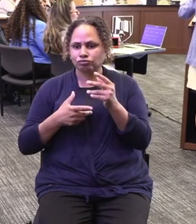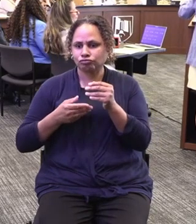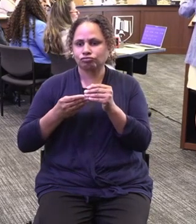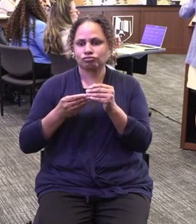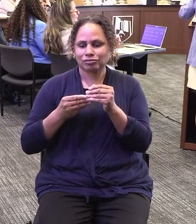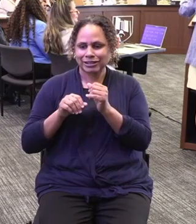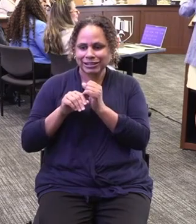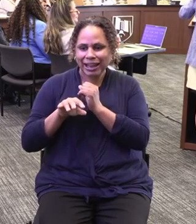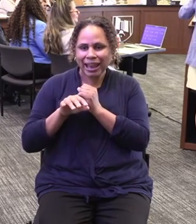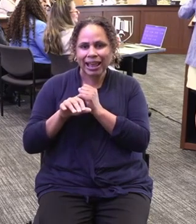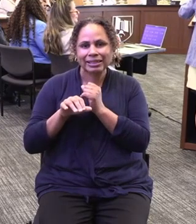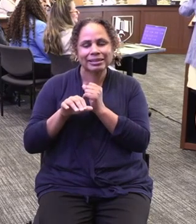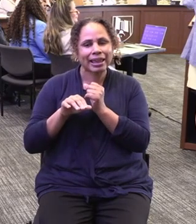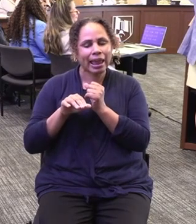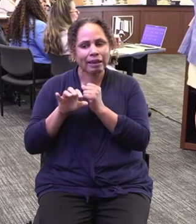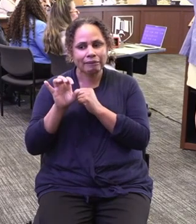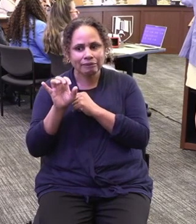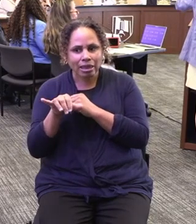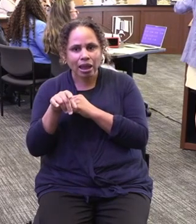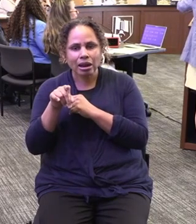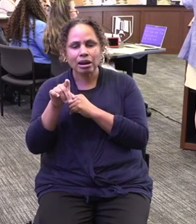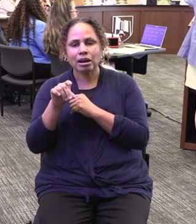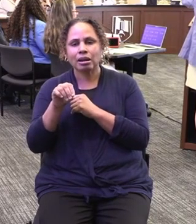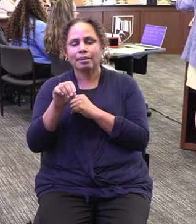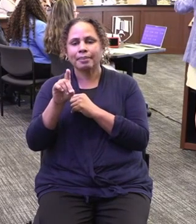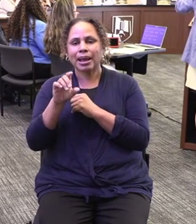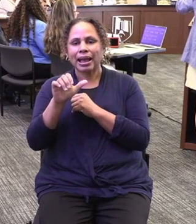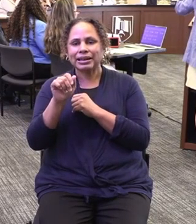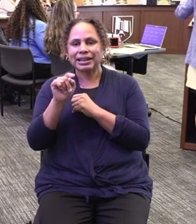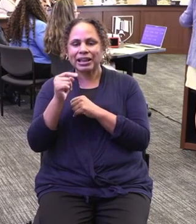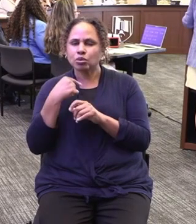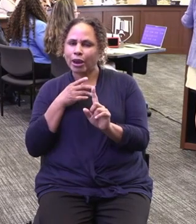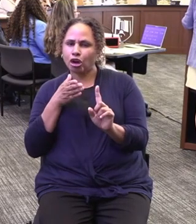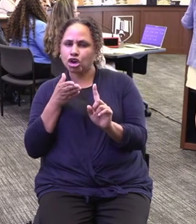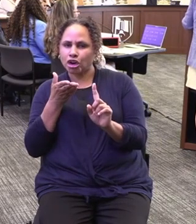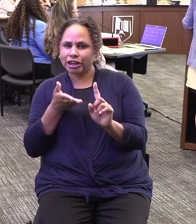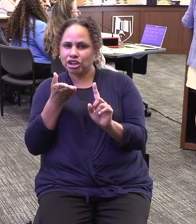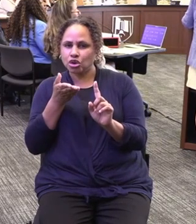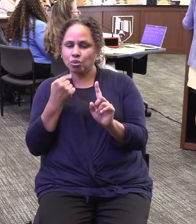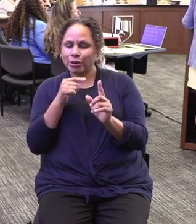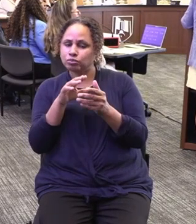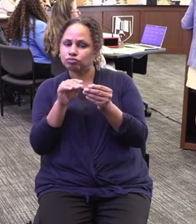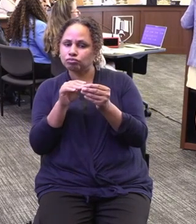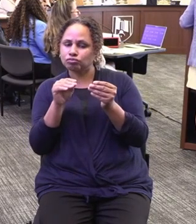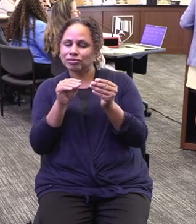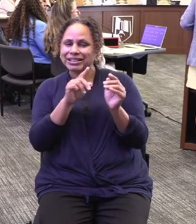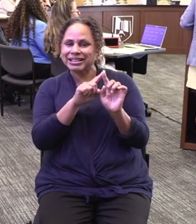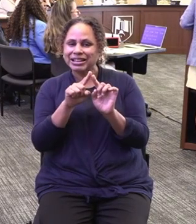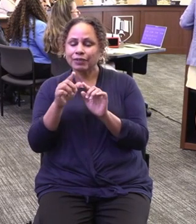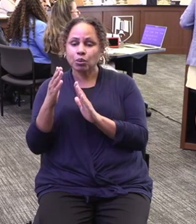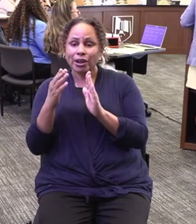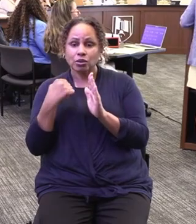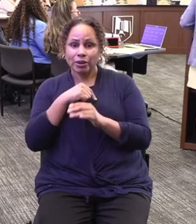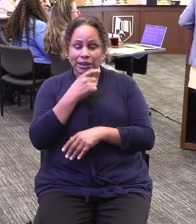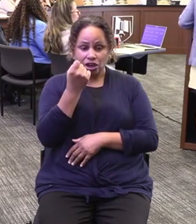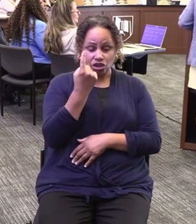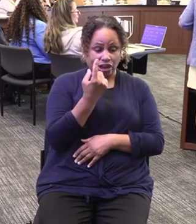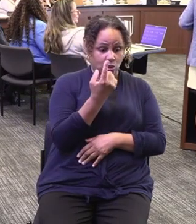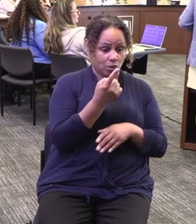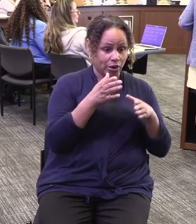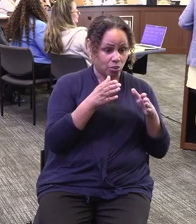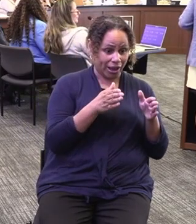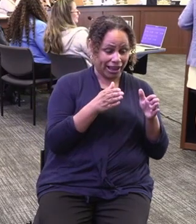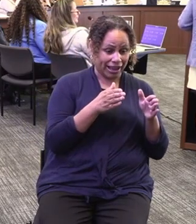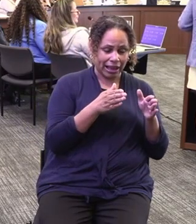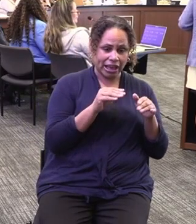We're going to tell you our story in so many different ways because we understand that no single touch point drives